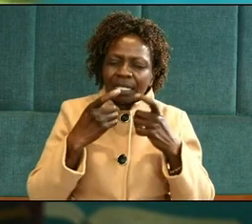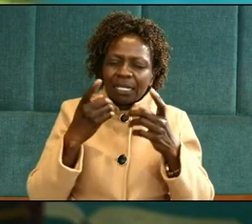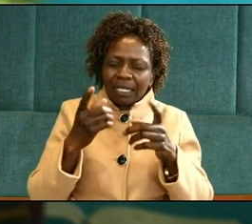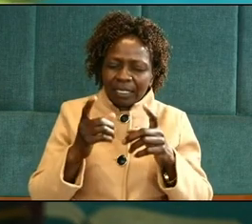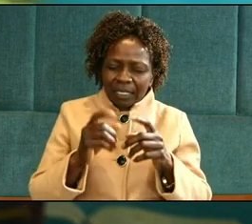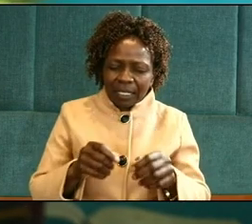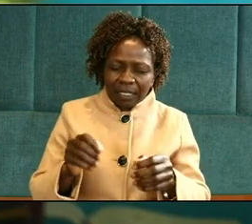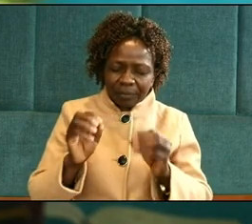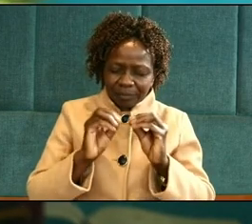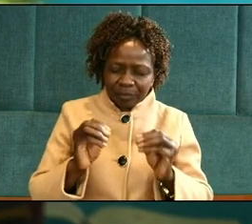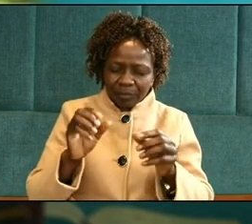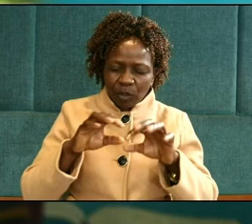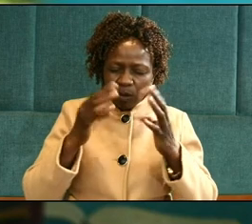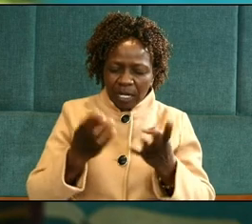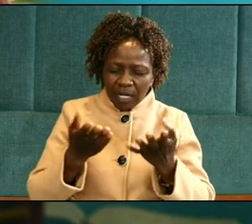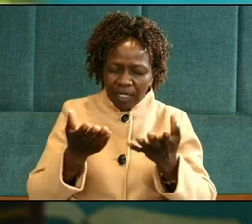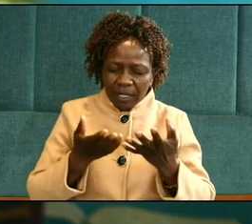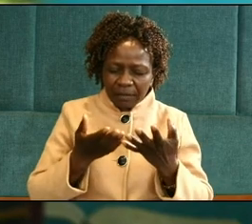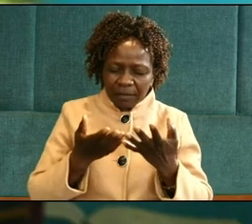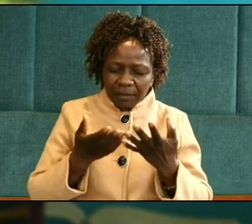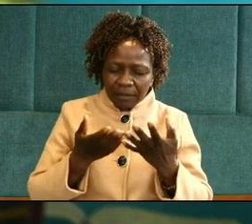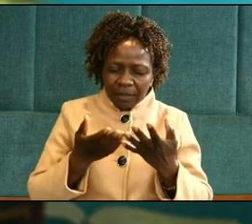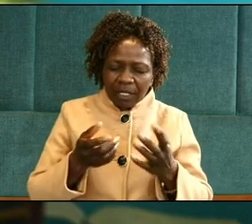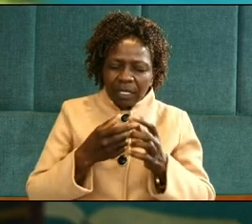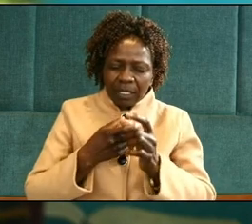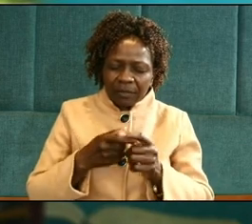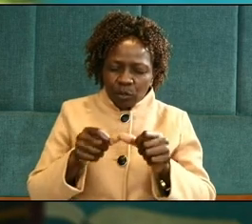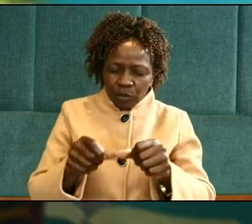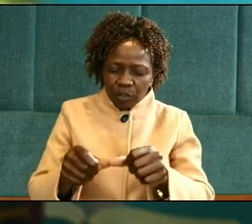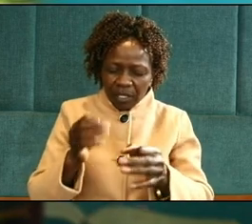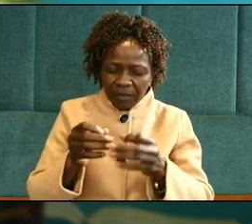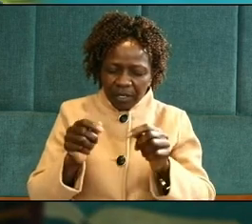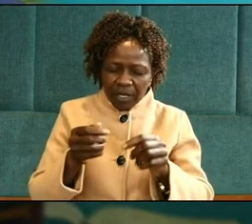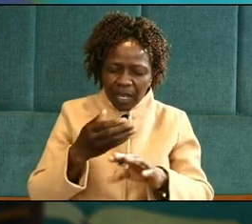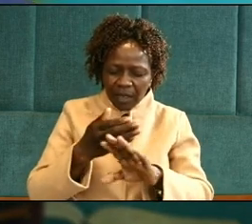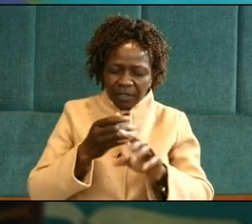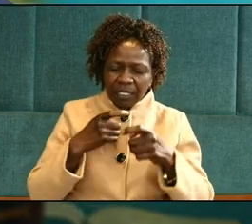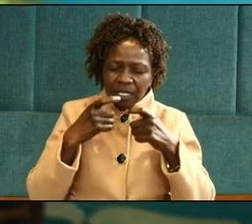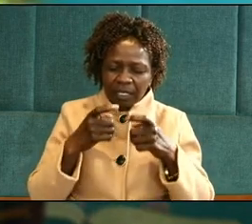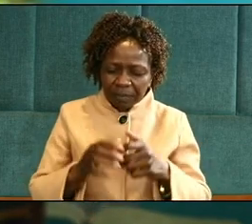world, a gift that has continued even after sin.